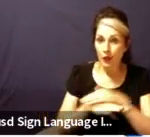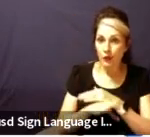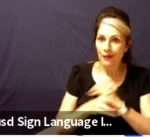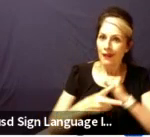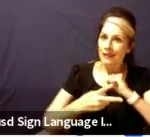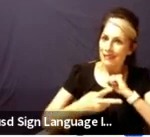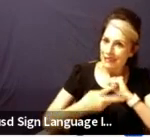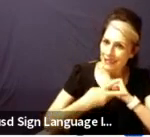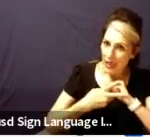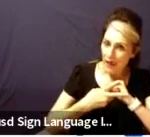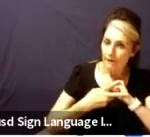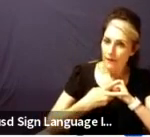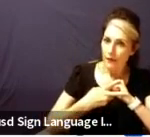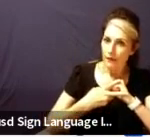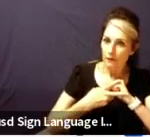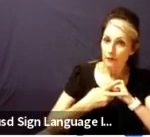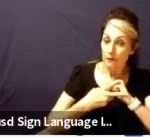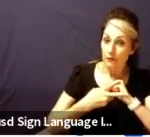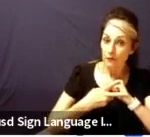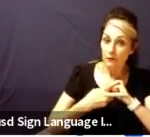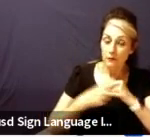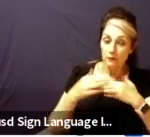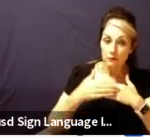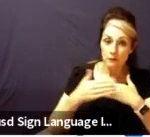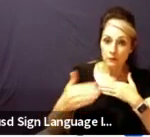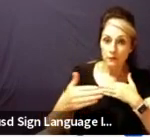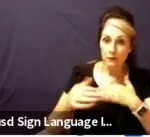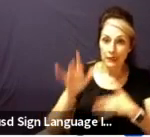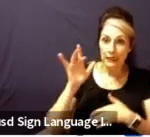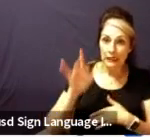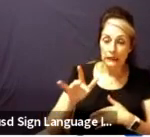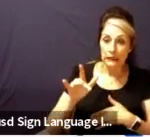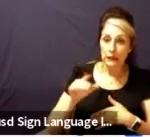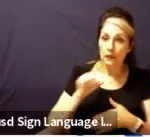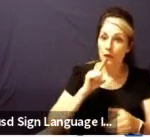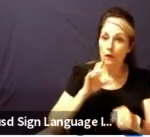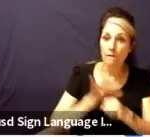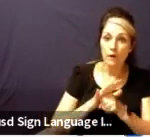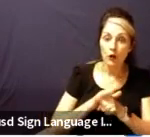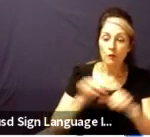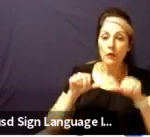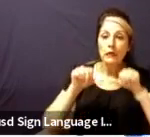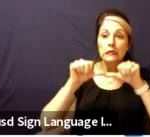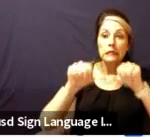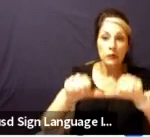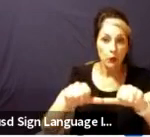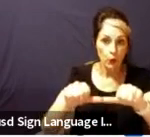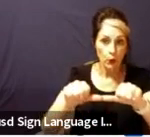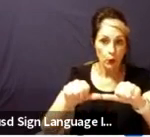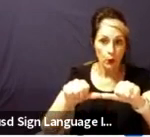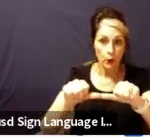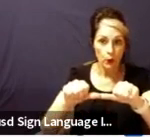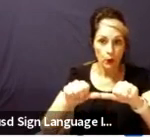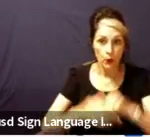saved. From here, you're going to go ahead and click confirm and continue.